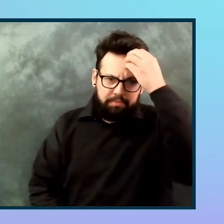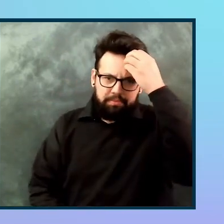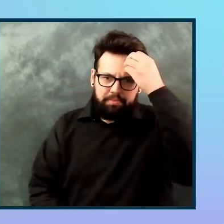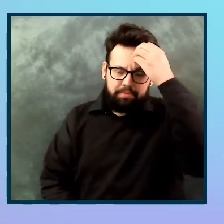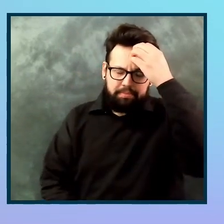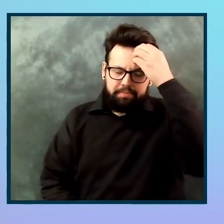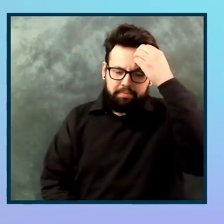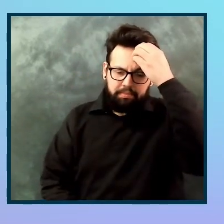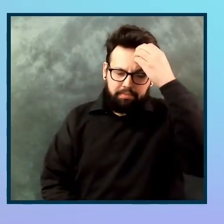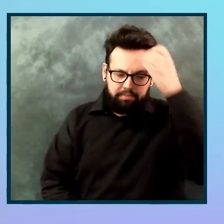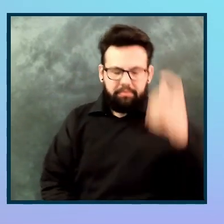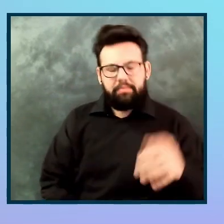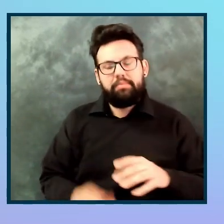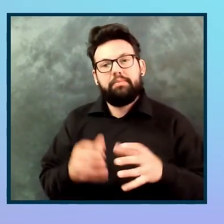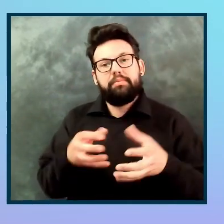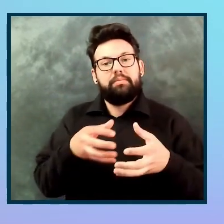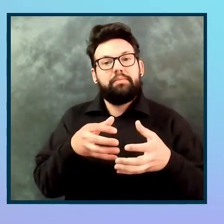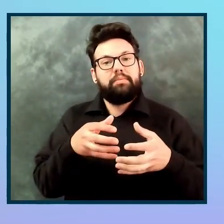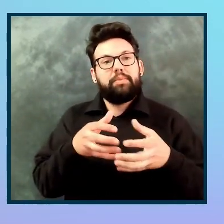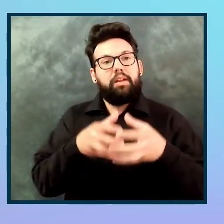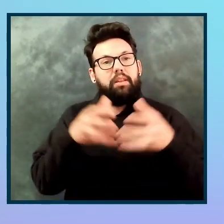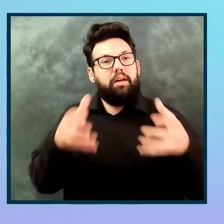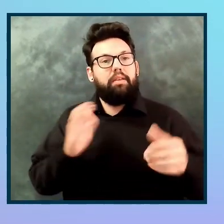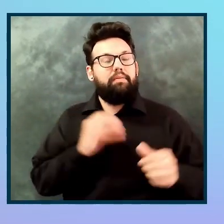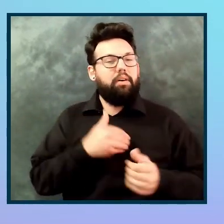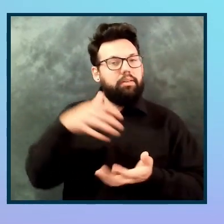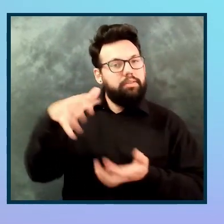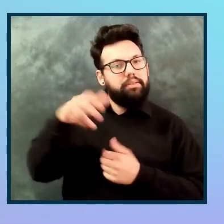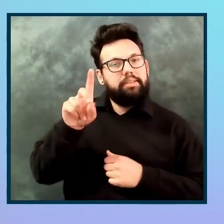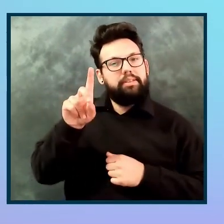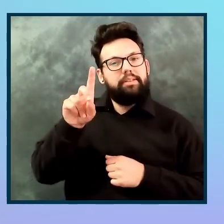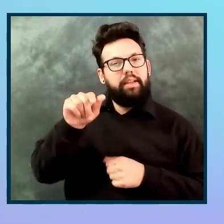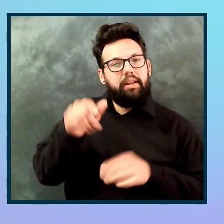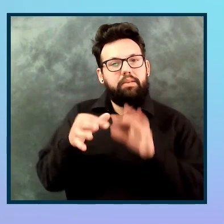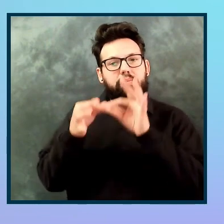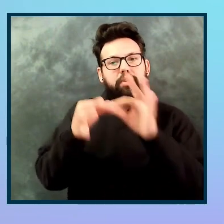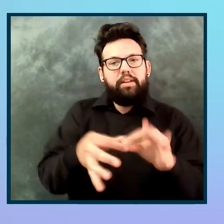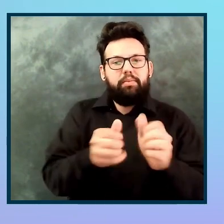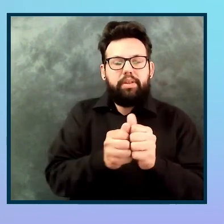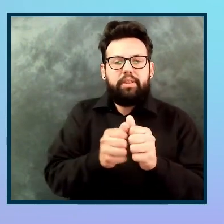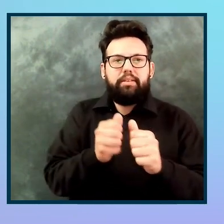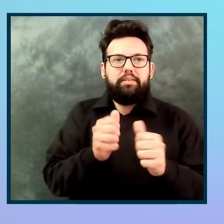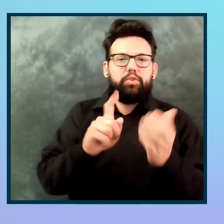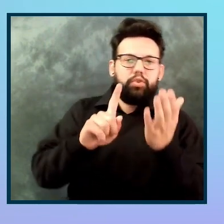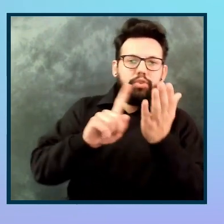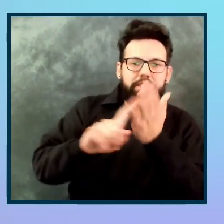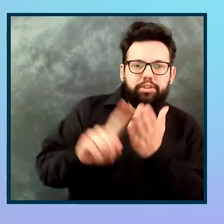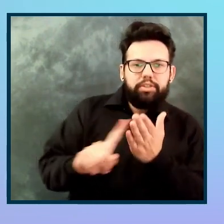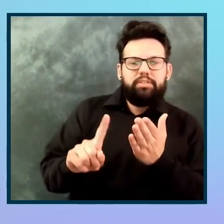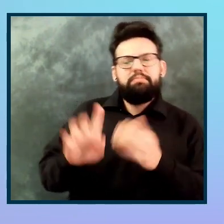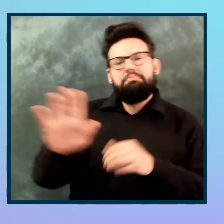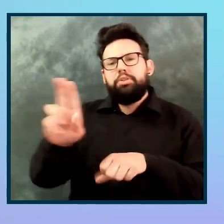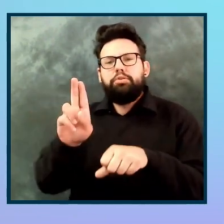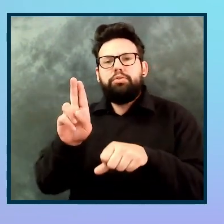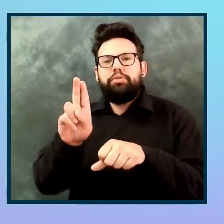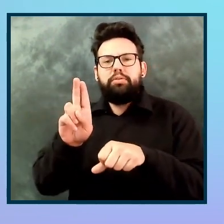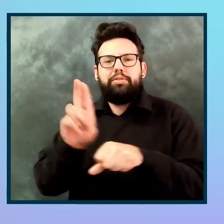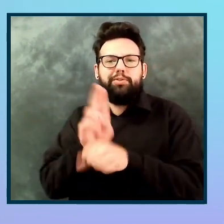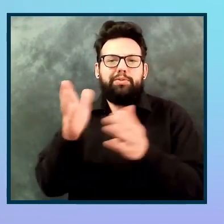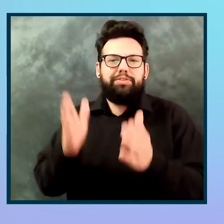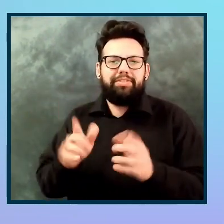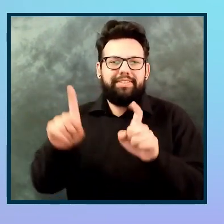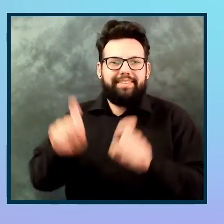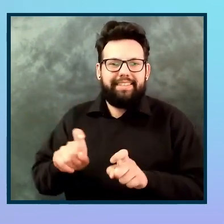So a lot of it goes around user research and user testing. So we look at, and it's